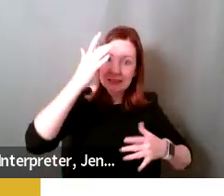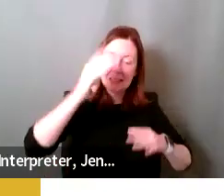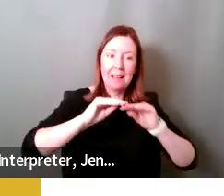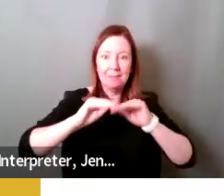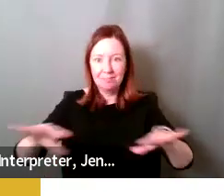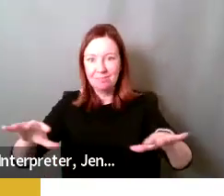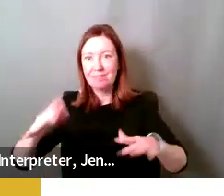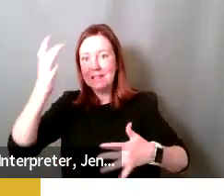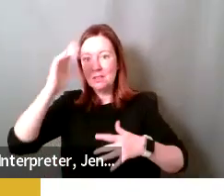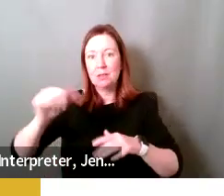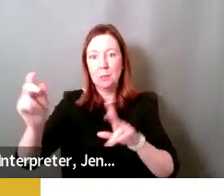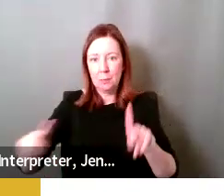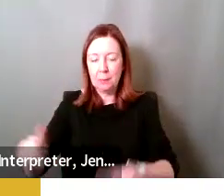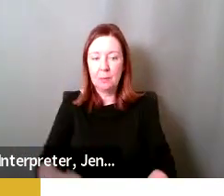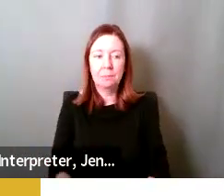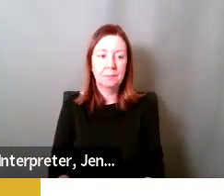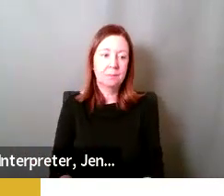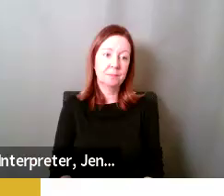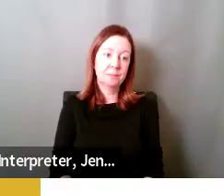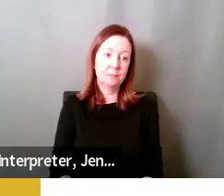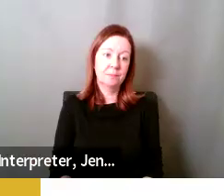passing on illness.